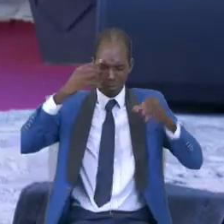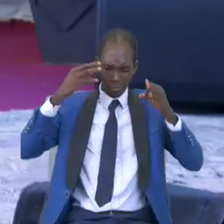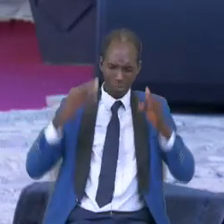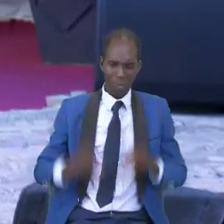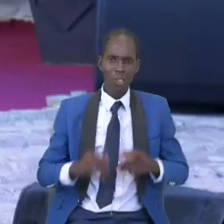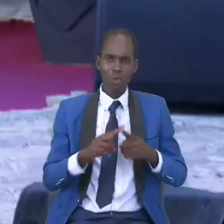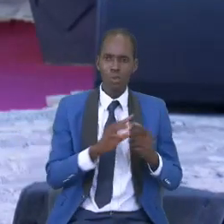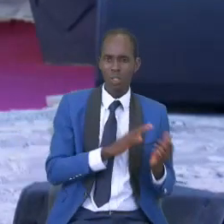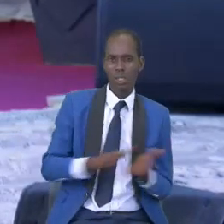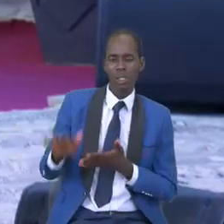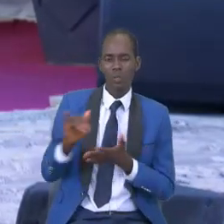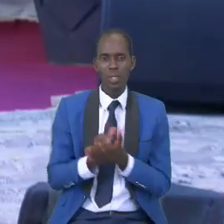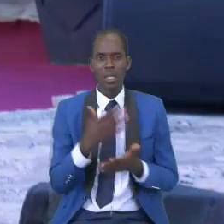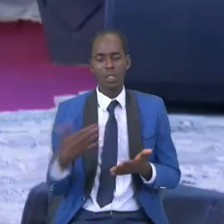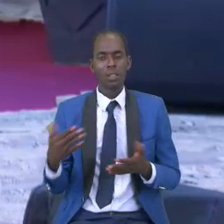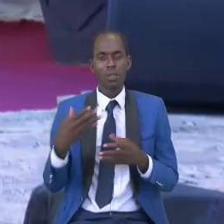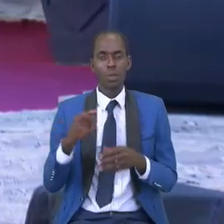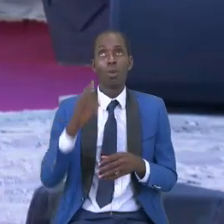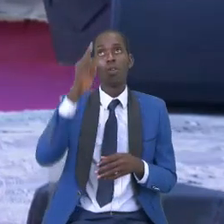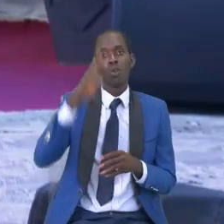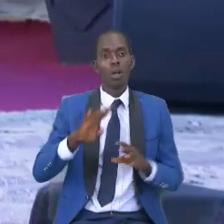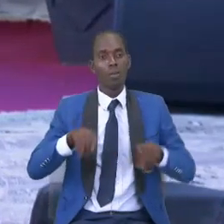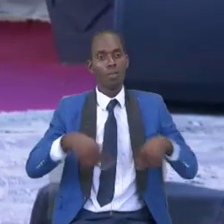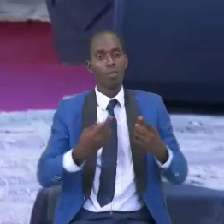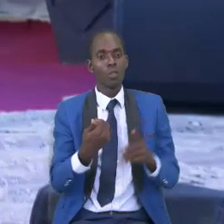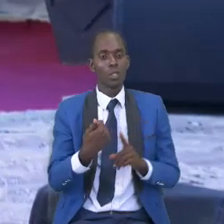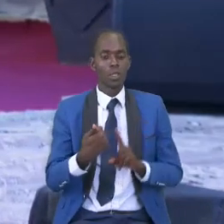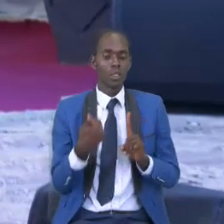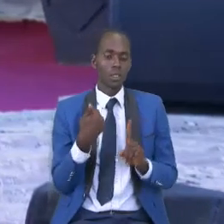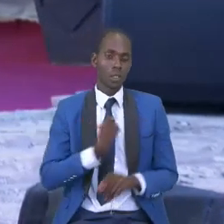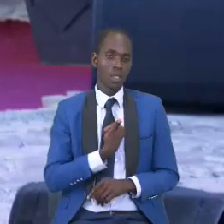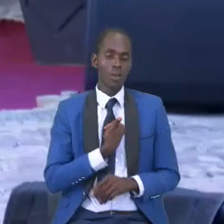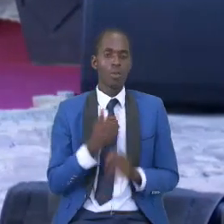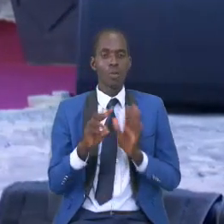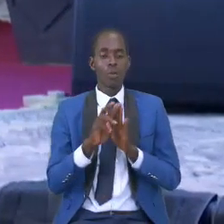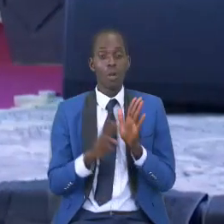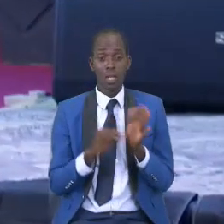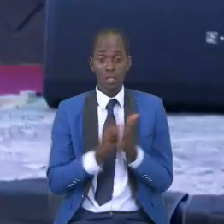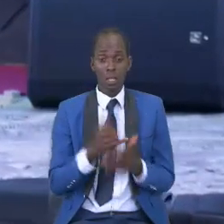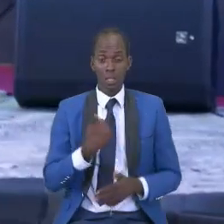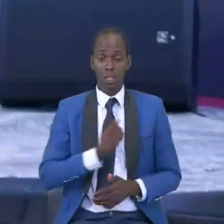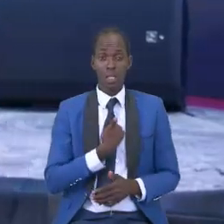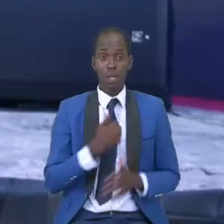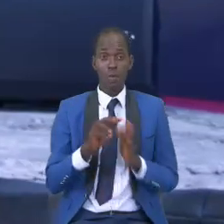of God, and then he follows self-will, and that self-will